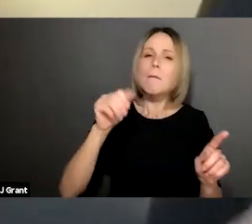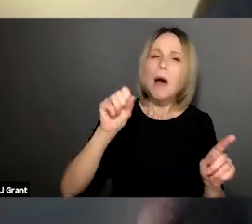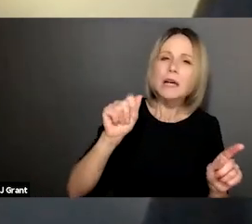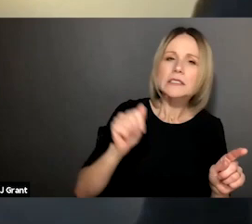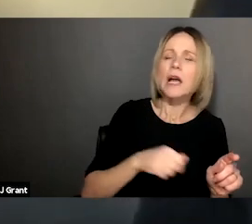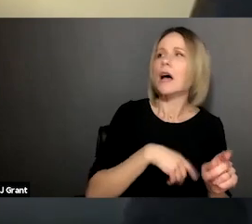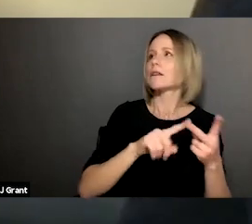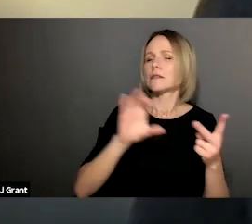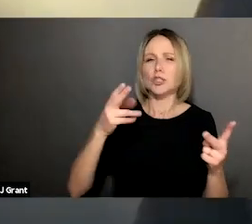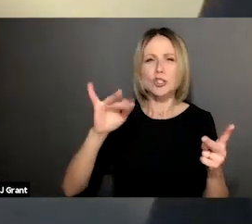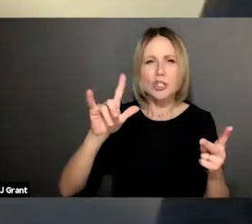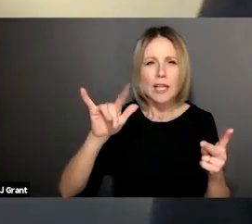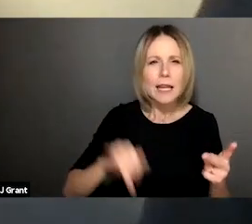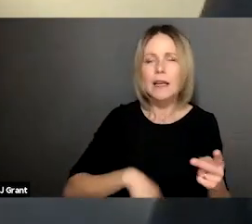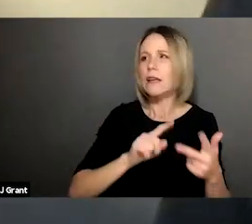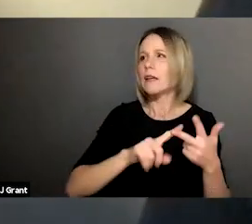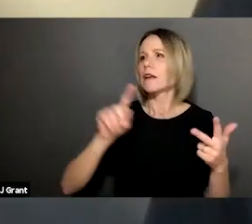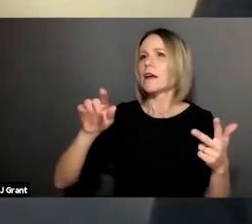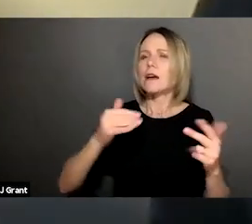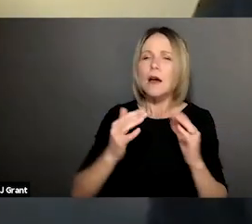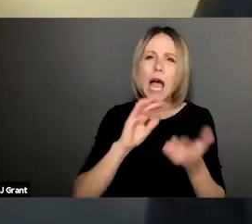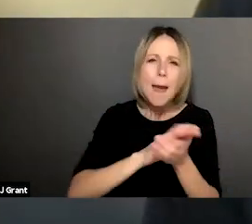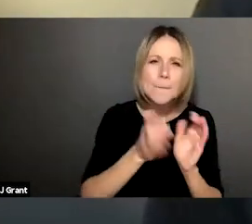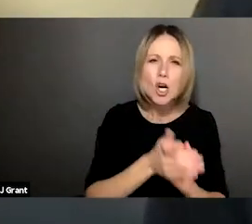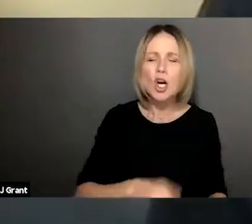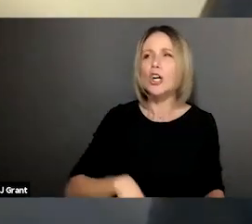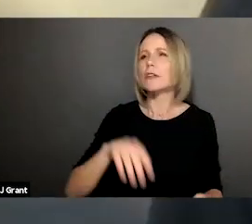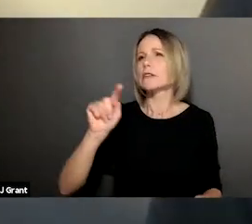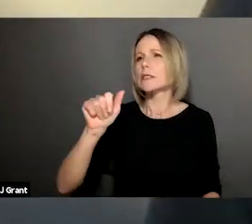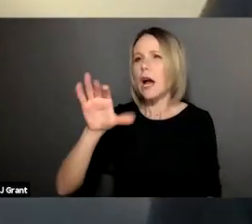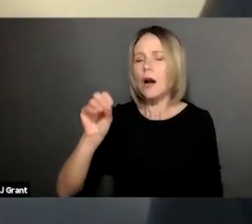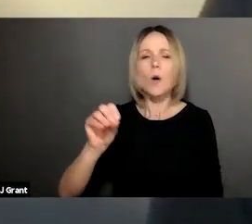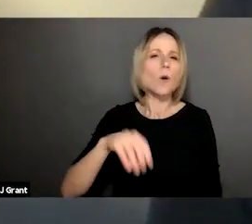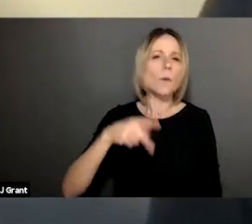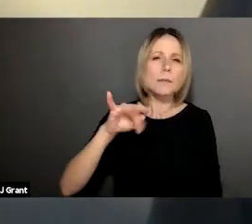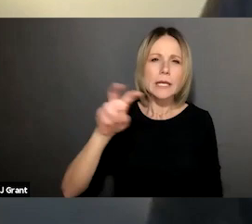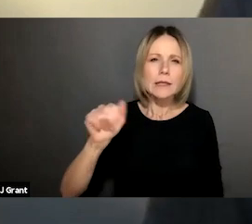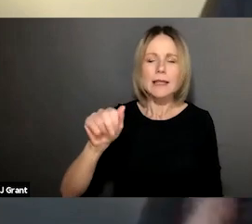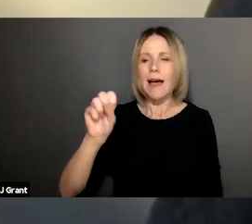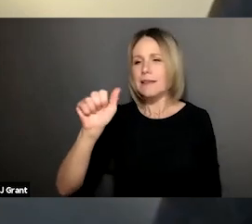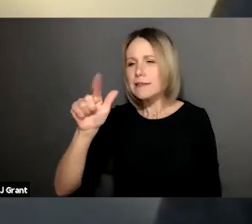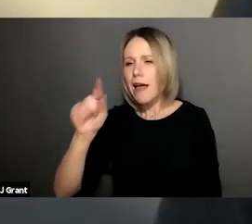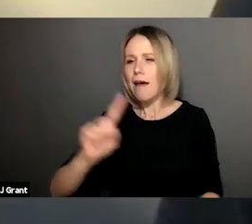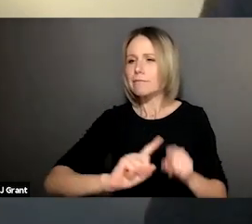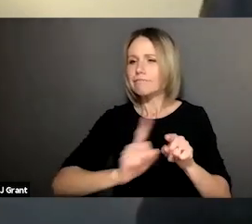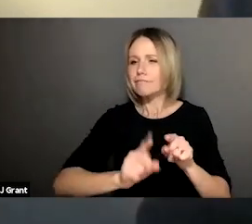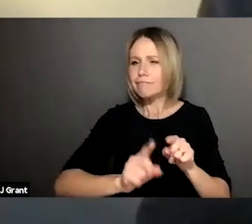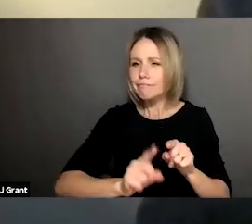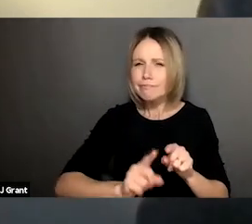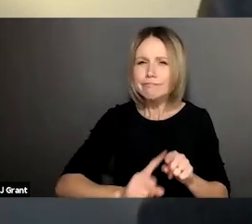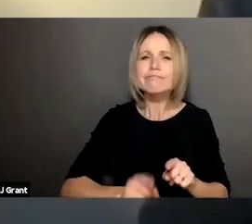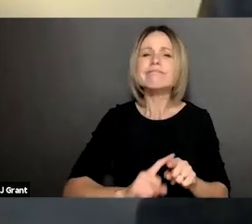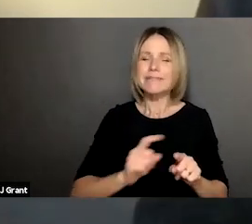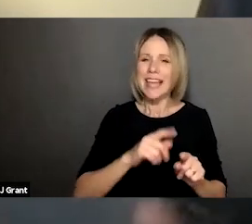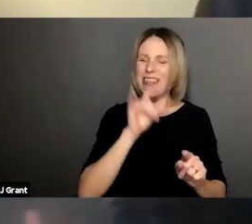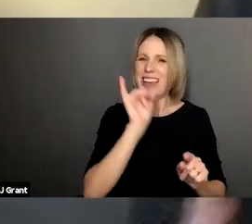for burgers, for tacos, for pizzas, for salads, you know, it's just about taking